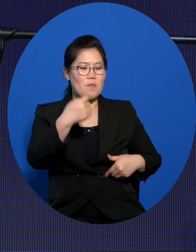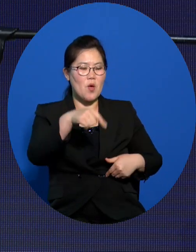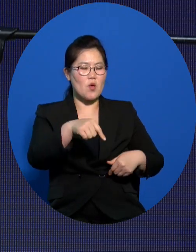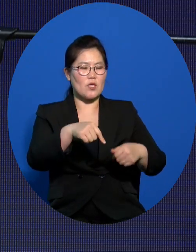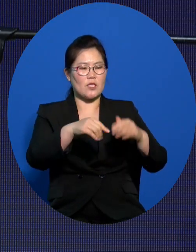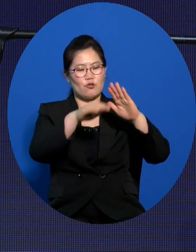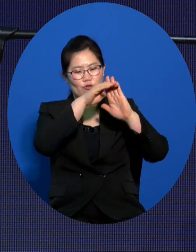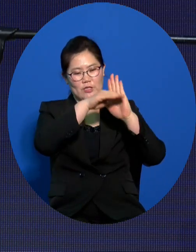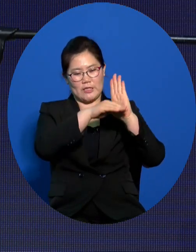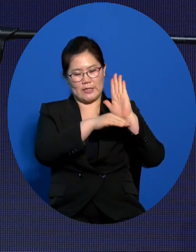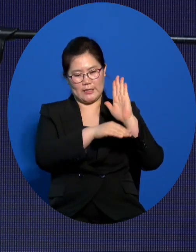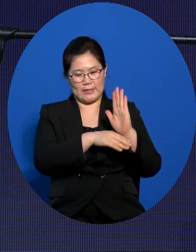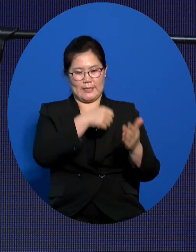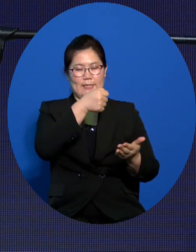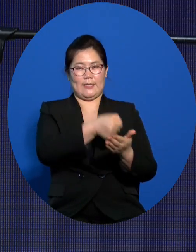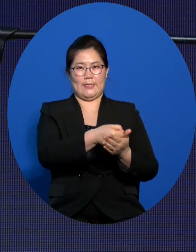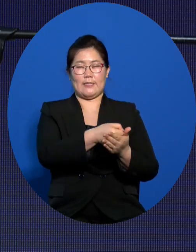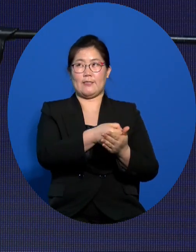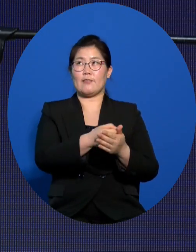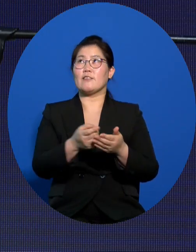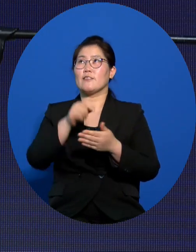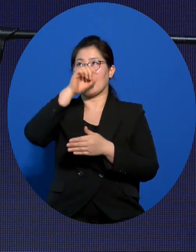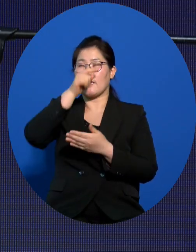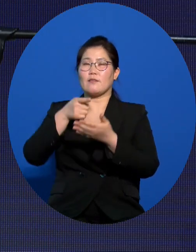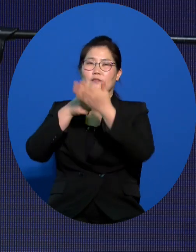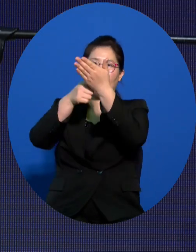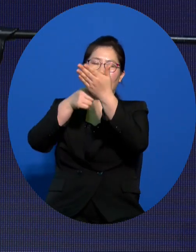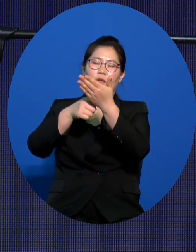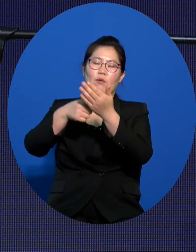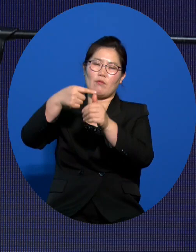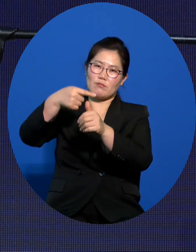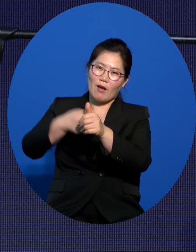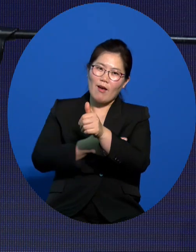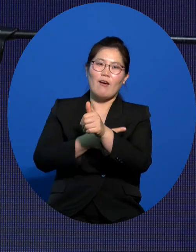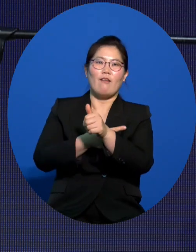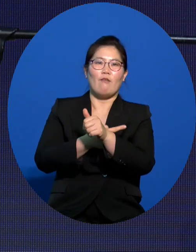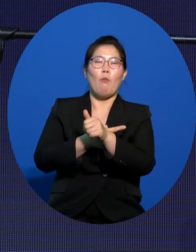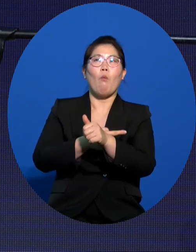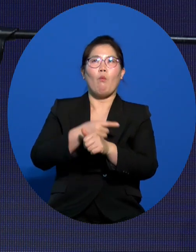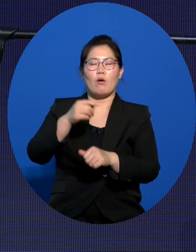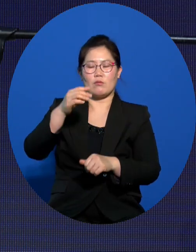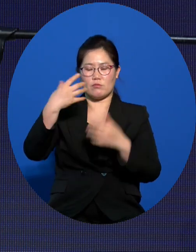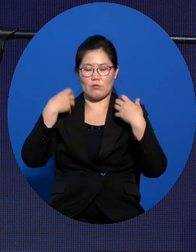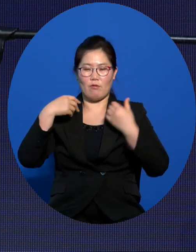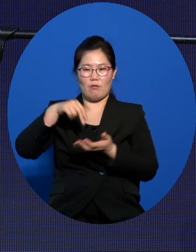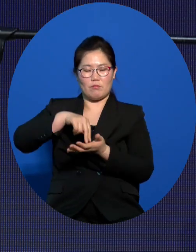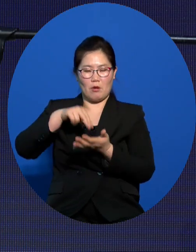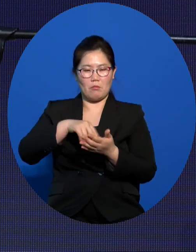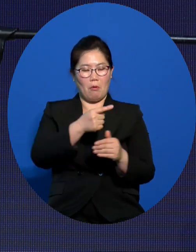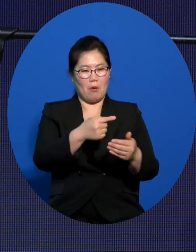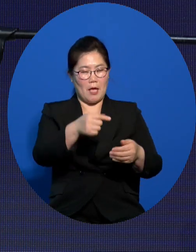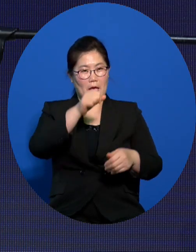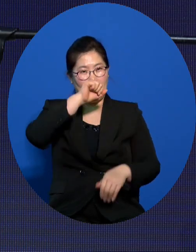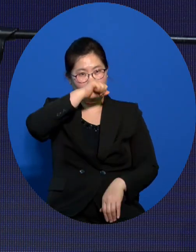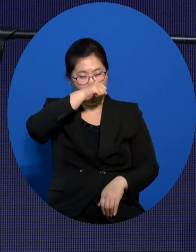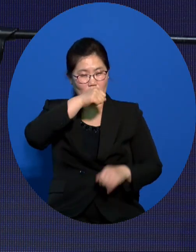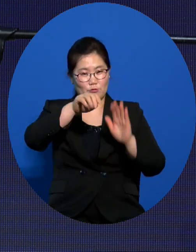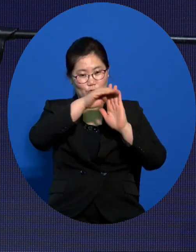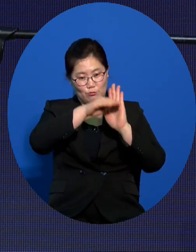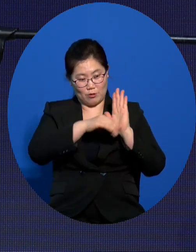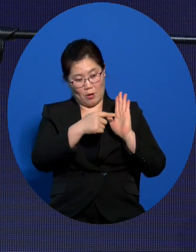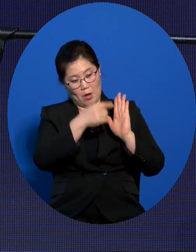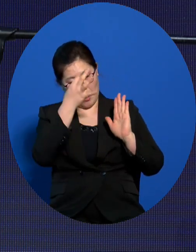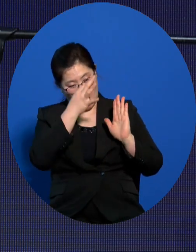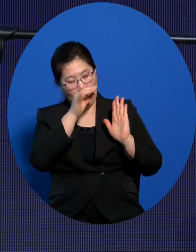organizations should come together. They should hold meetings and set priorities in terms of the budget. And if we request